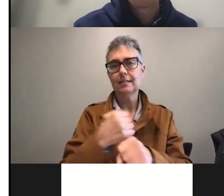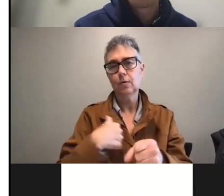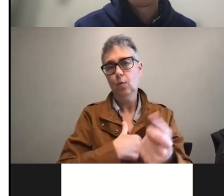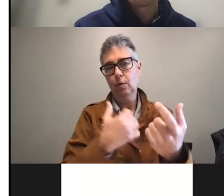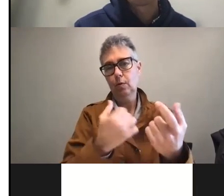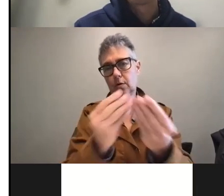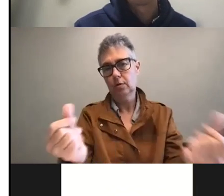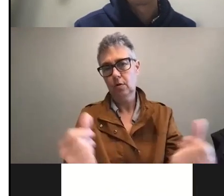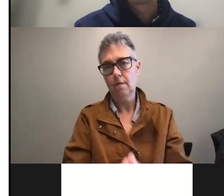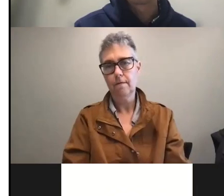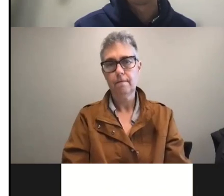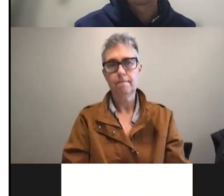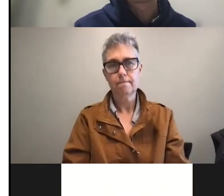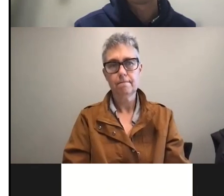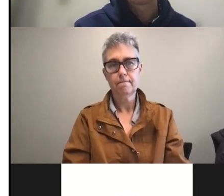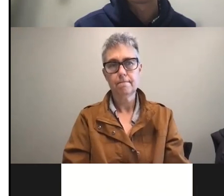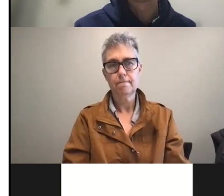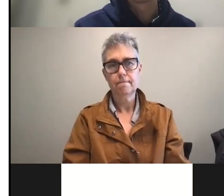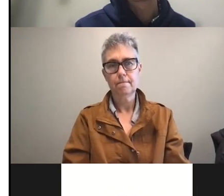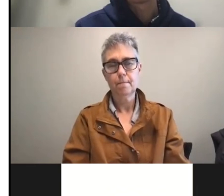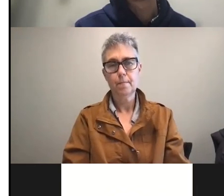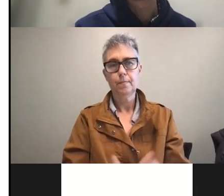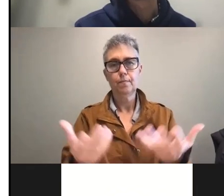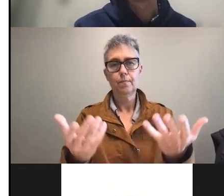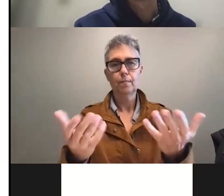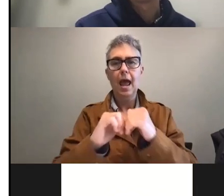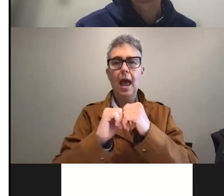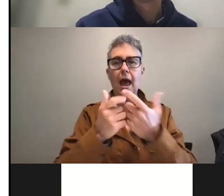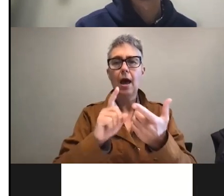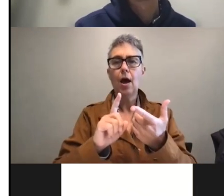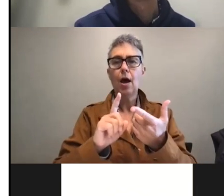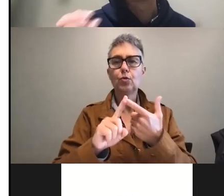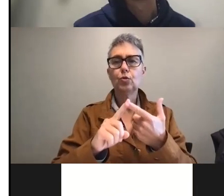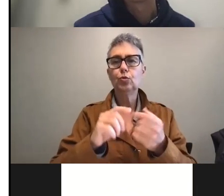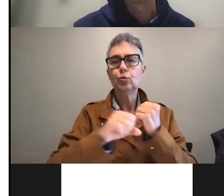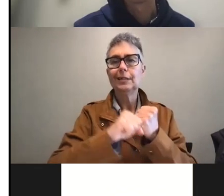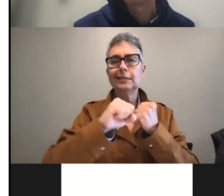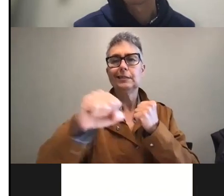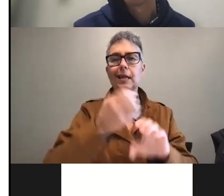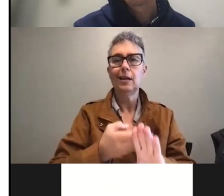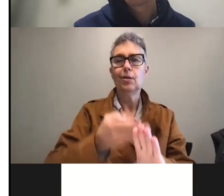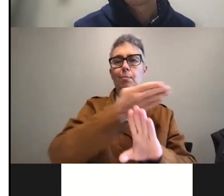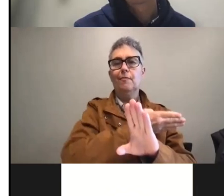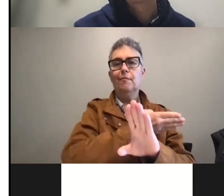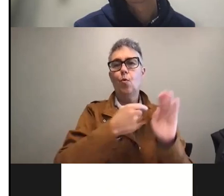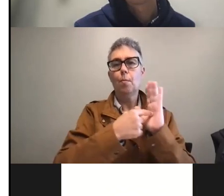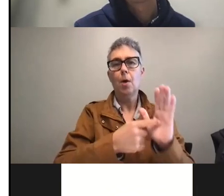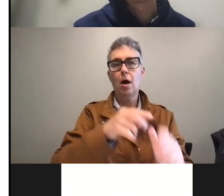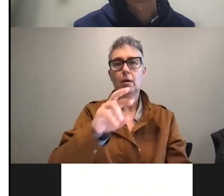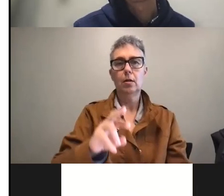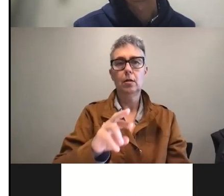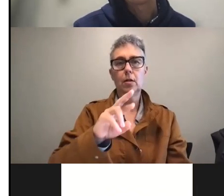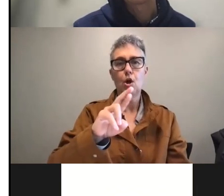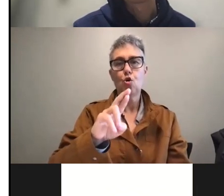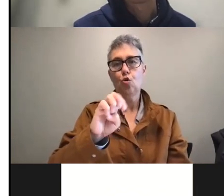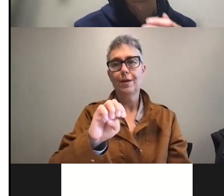solve. So let's look at how to extend the previous model, this RefineGNN model, to kind of